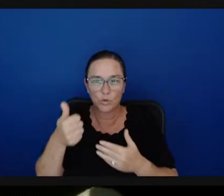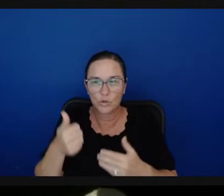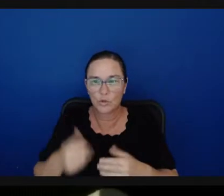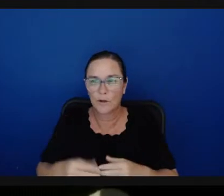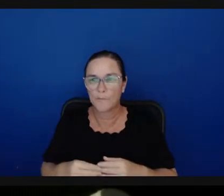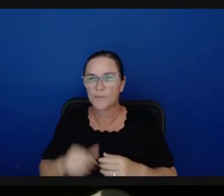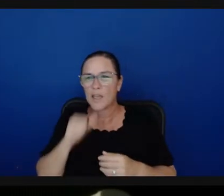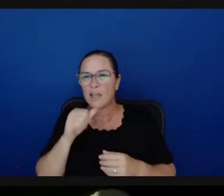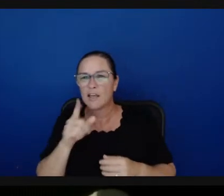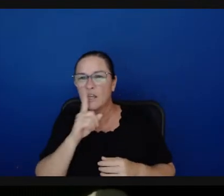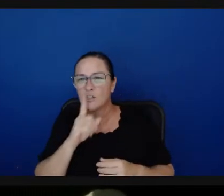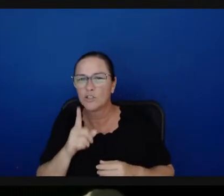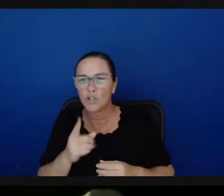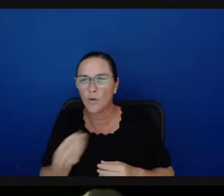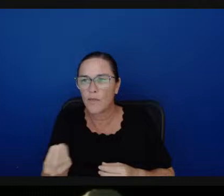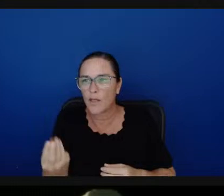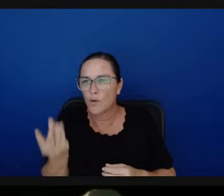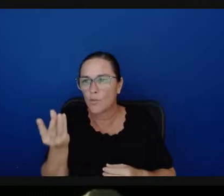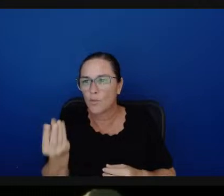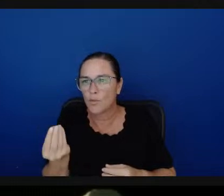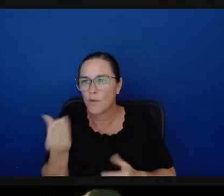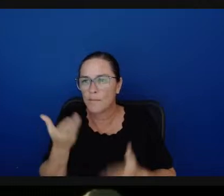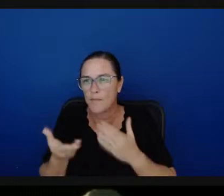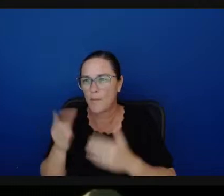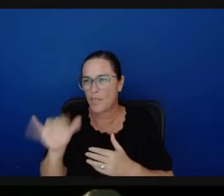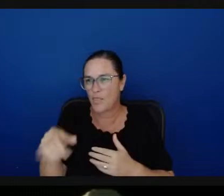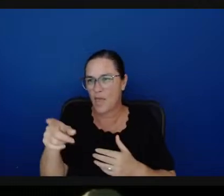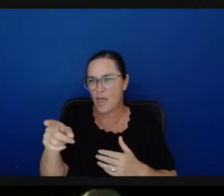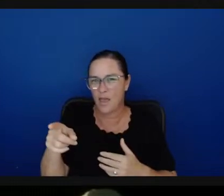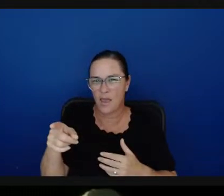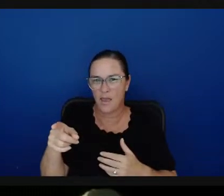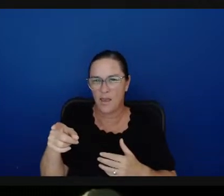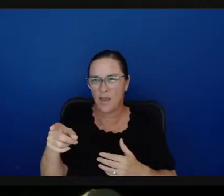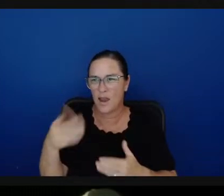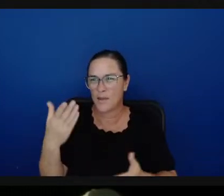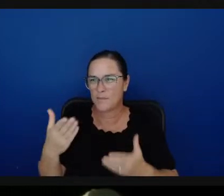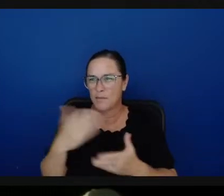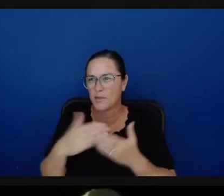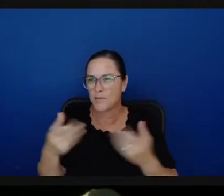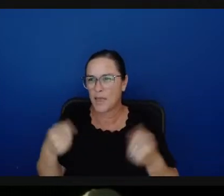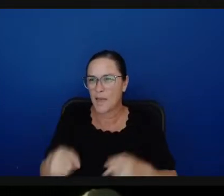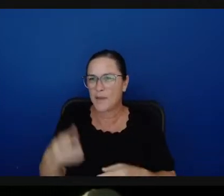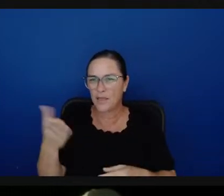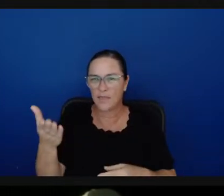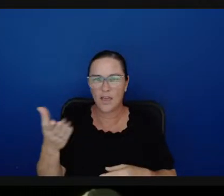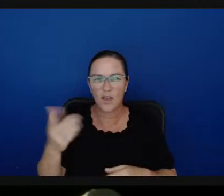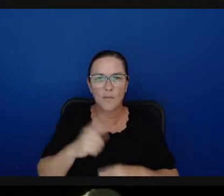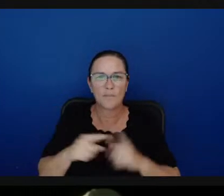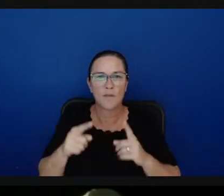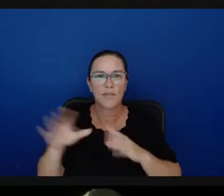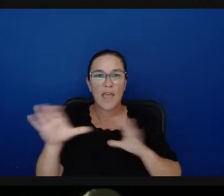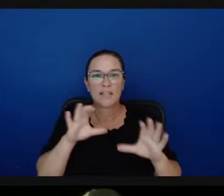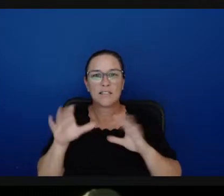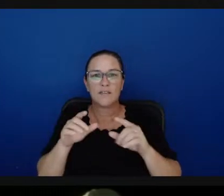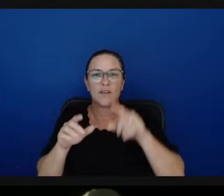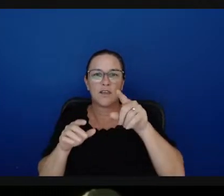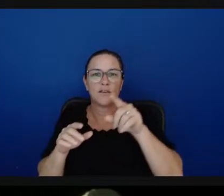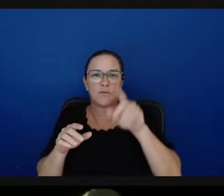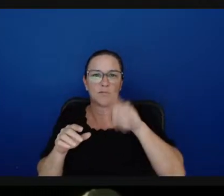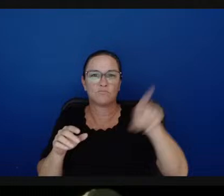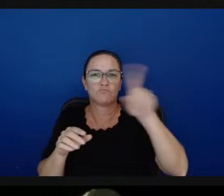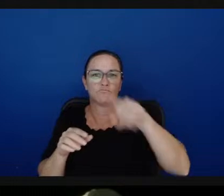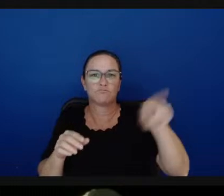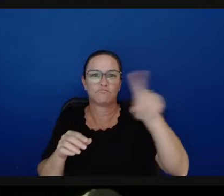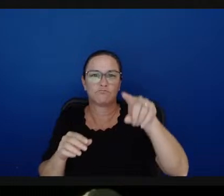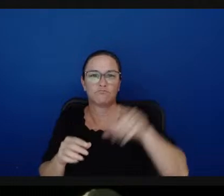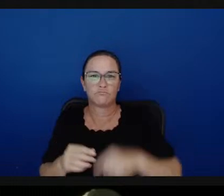where that ooze up flow is, maybe right there. Looks like it might be something happening right there, but otherwise the activity was all in this part of the camera recently